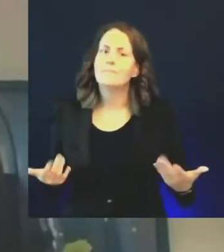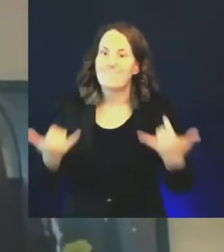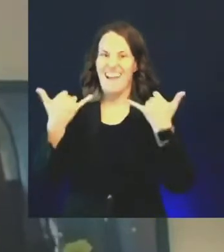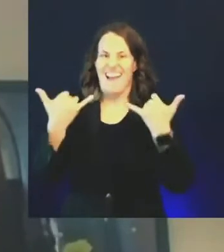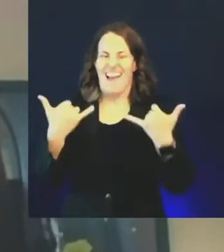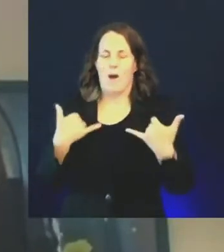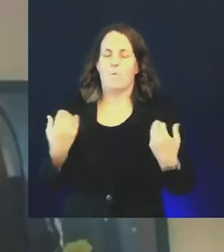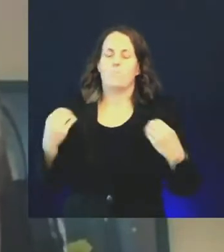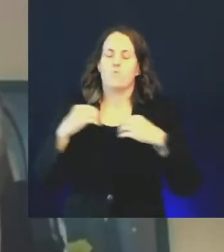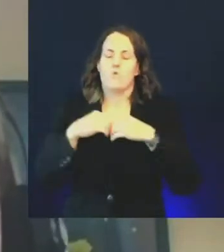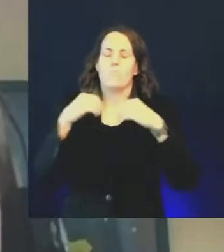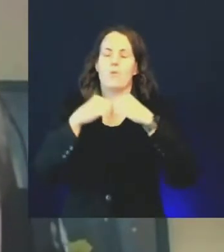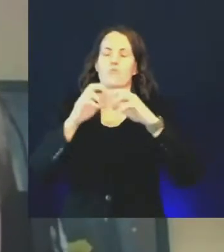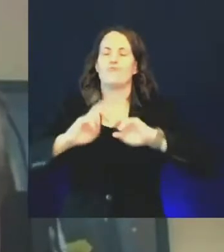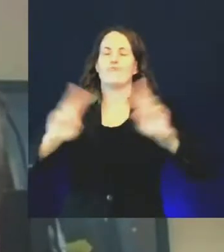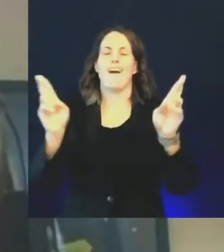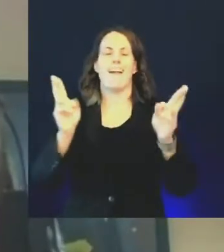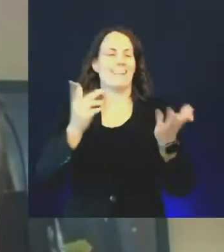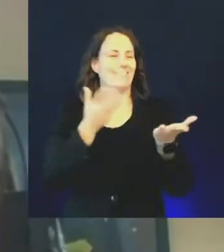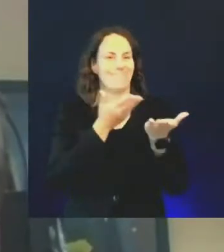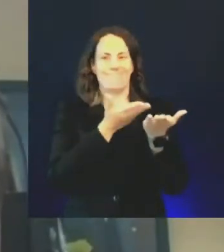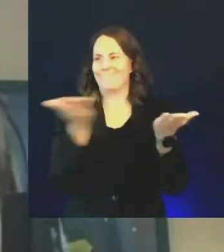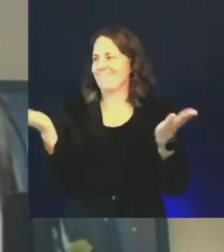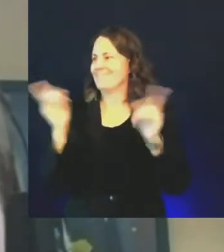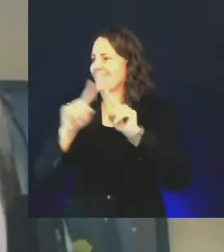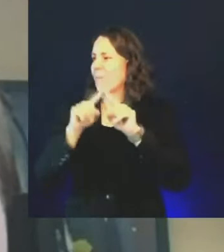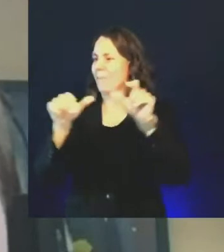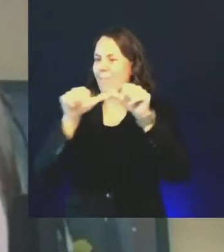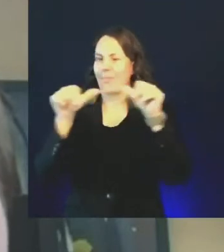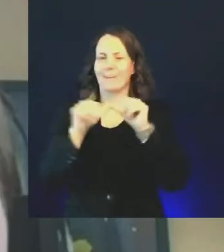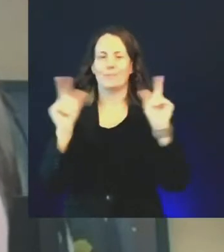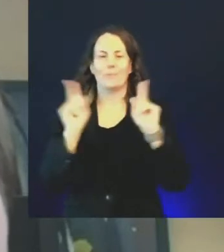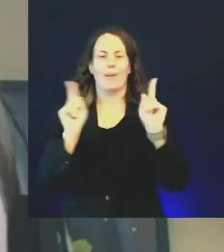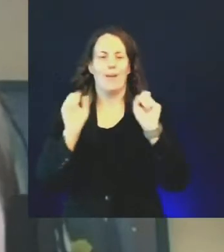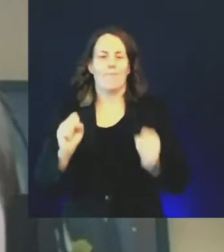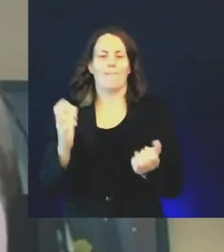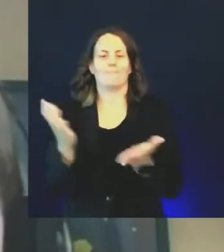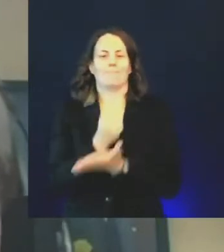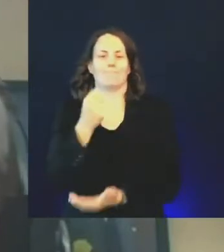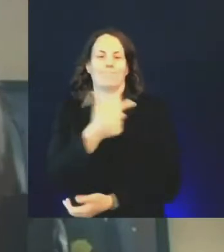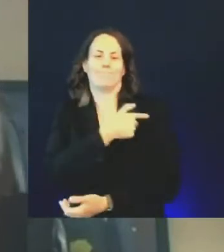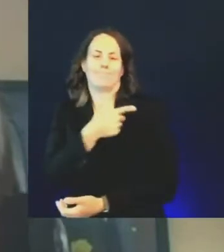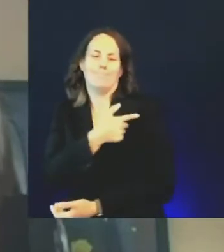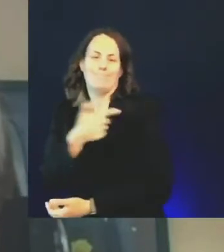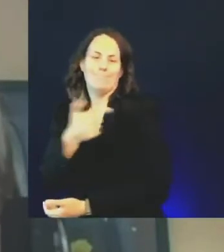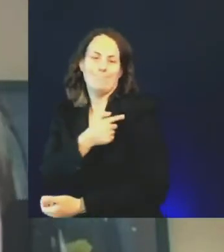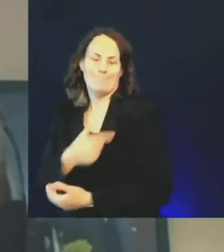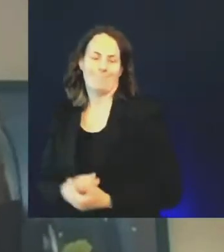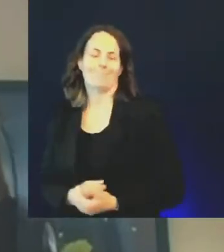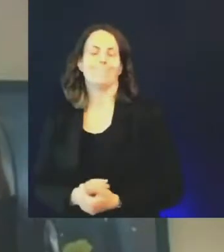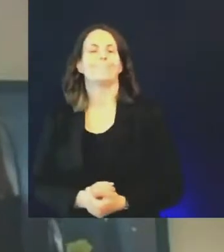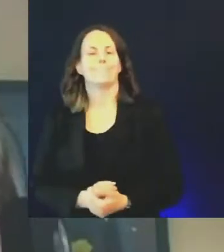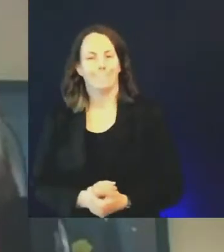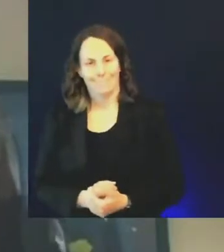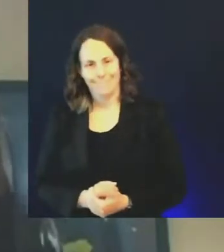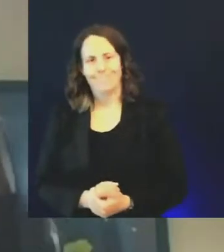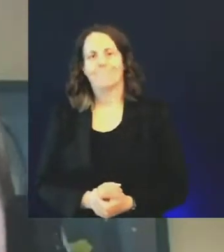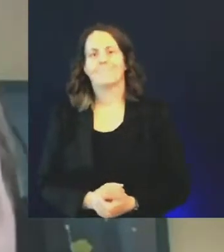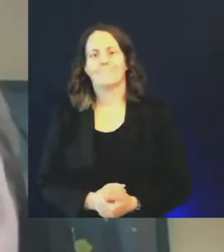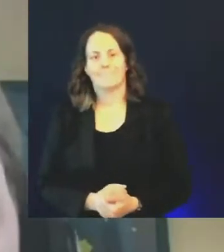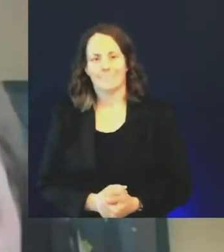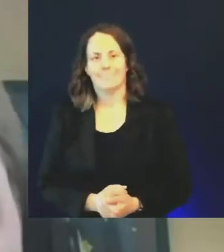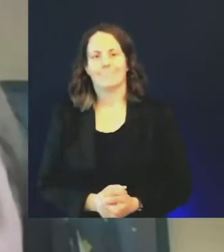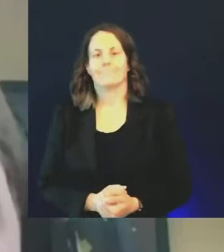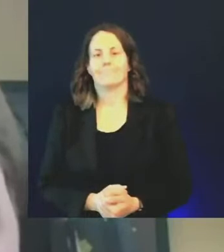into the clinical process so that we can be offering vaccine there. So it varies, Alex,